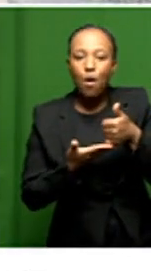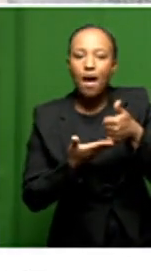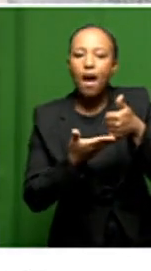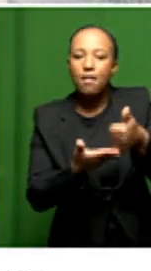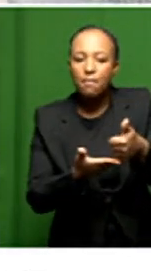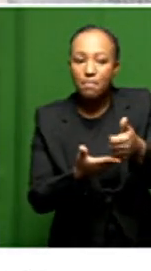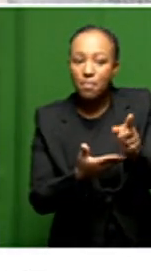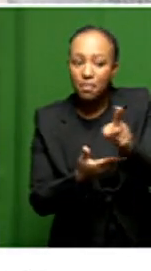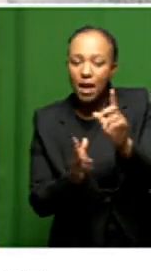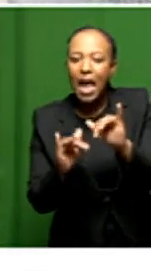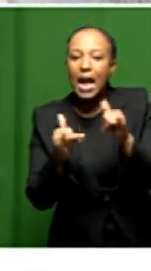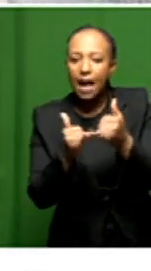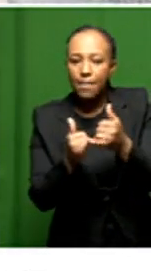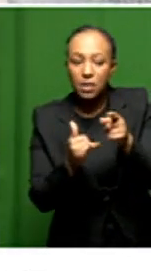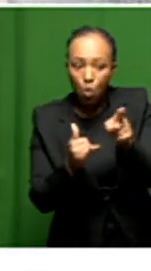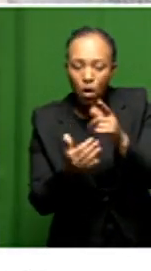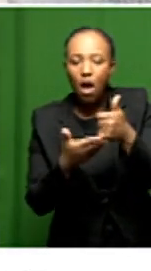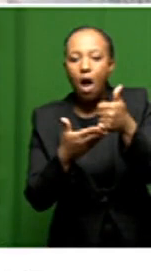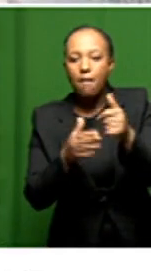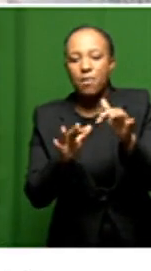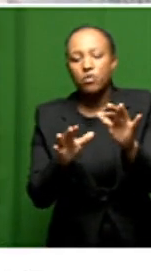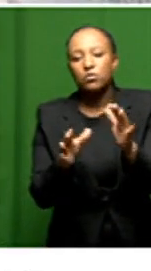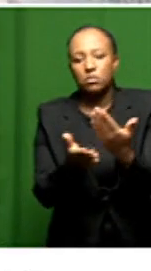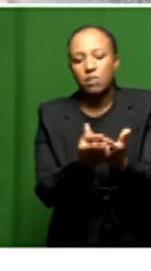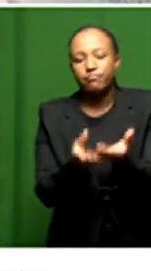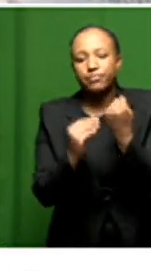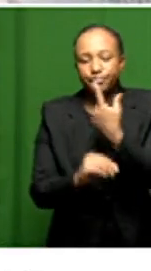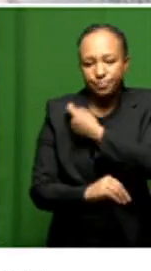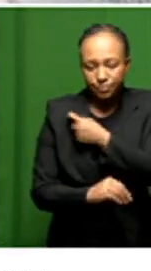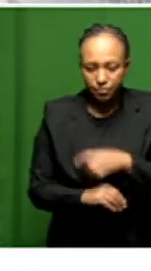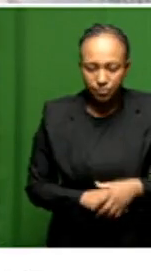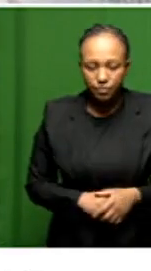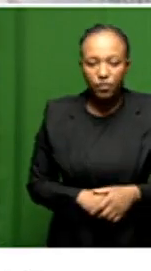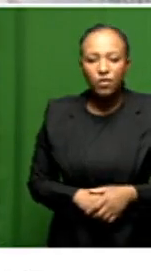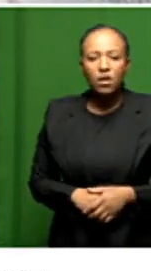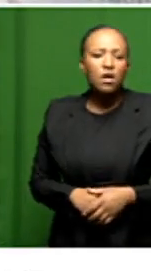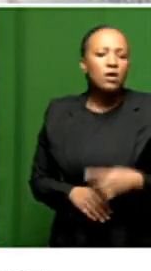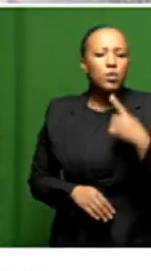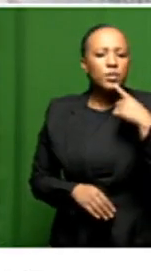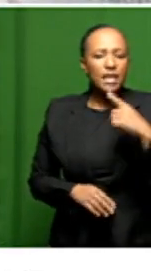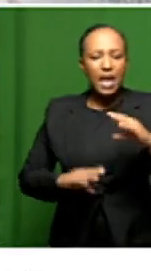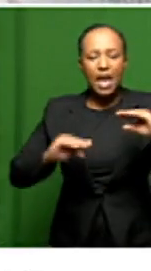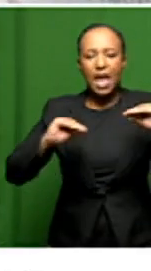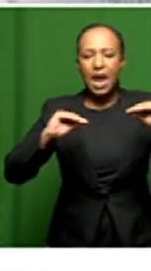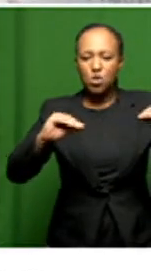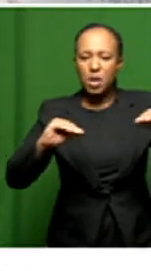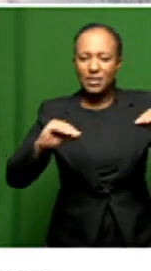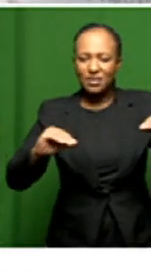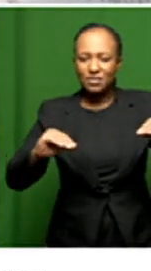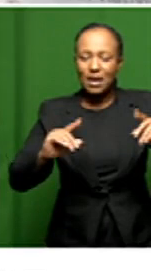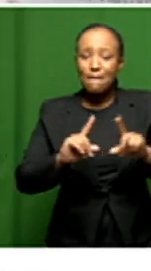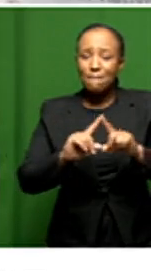funding helps. What about the also, I mean, we talk about the education, but there is so much fake news doing the